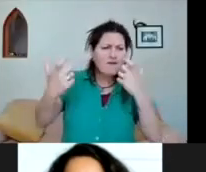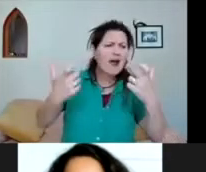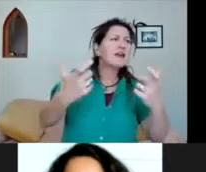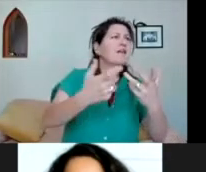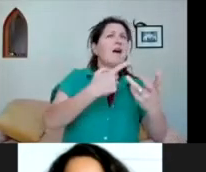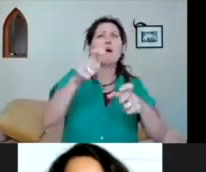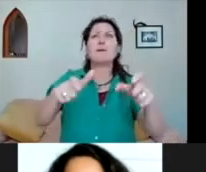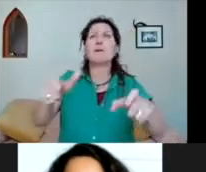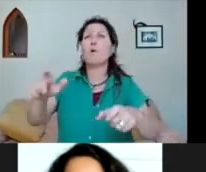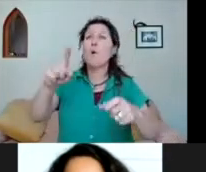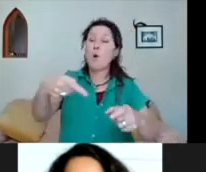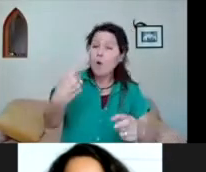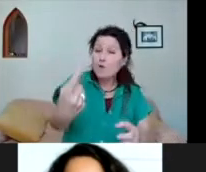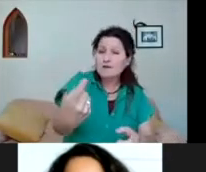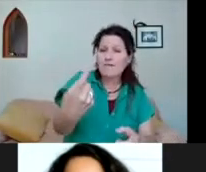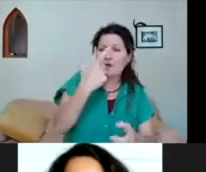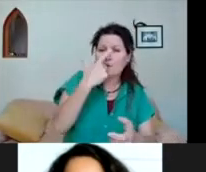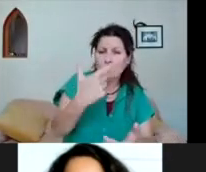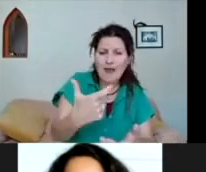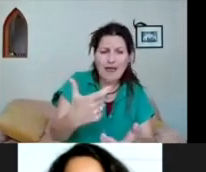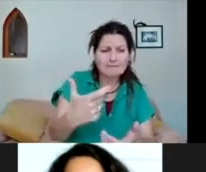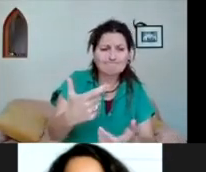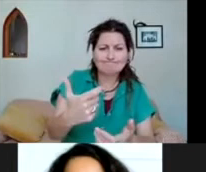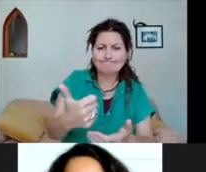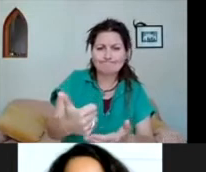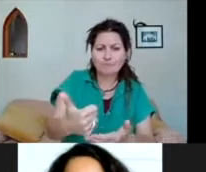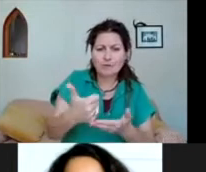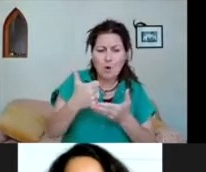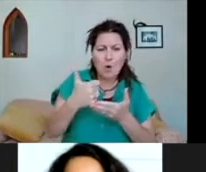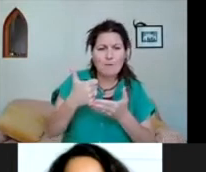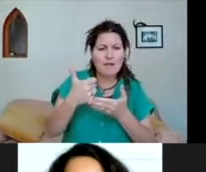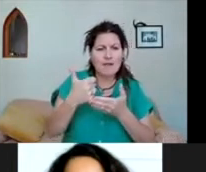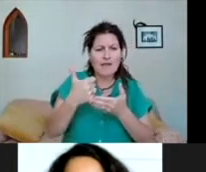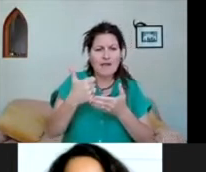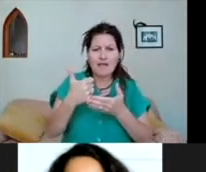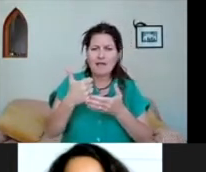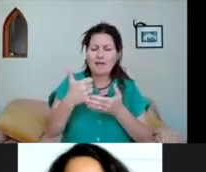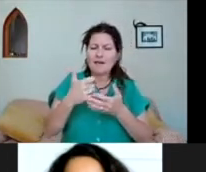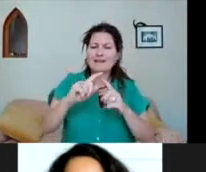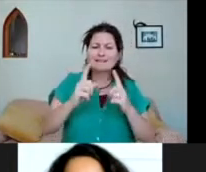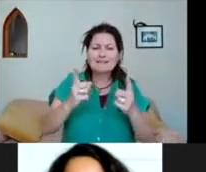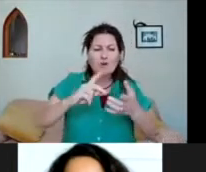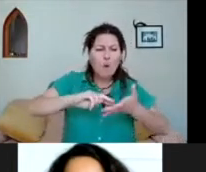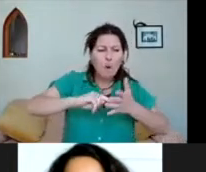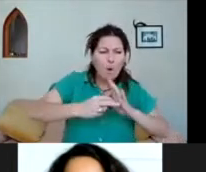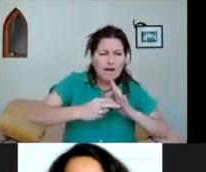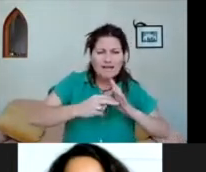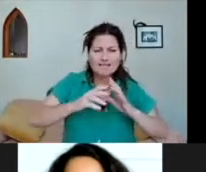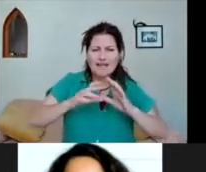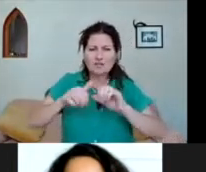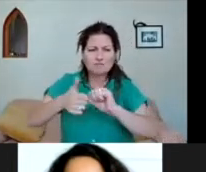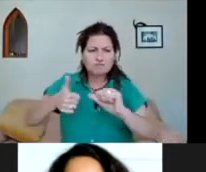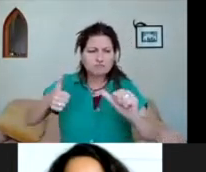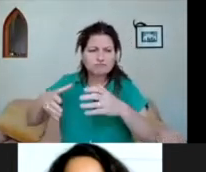would be able to kind of like link me into a Lewisham-based organization, for example, that I might be able to collaborate